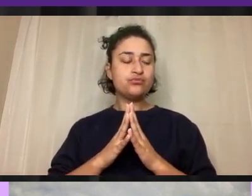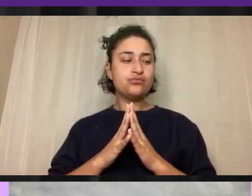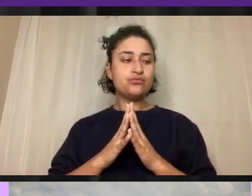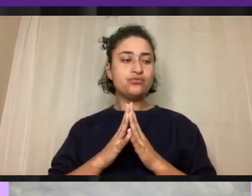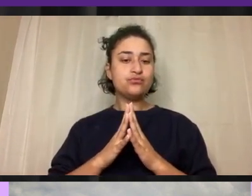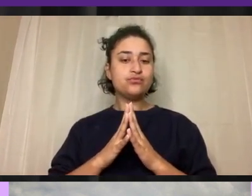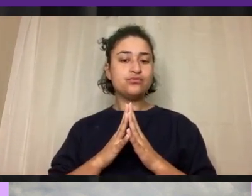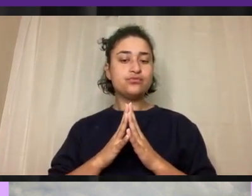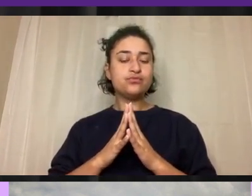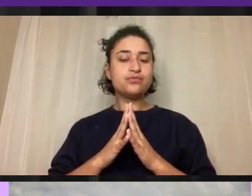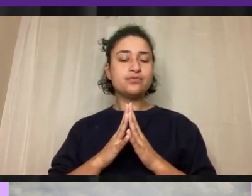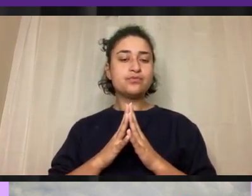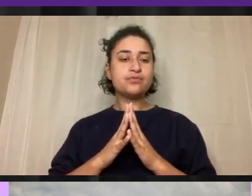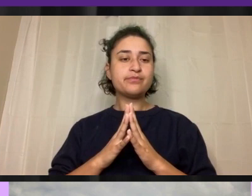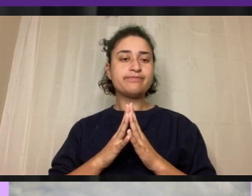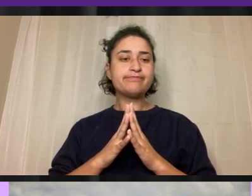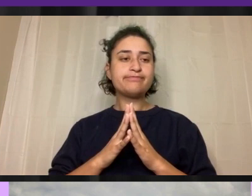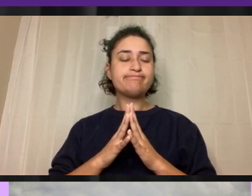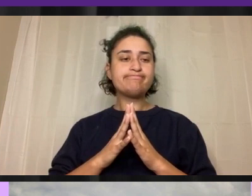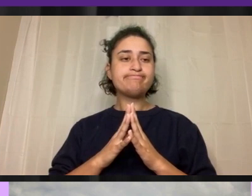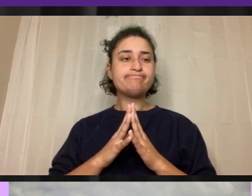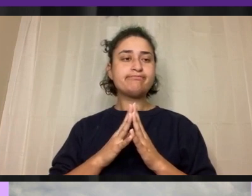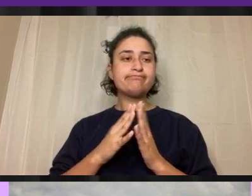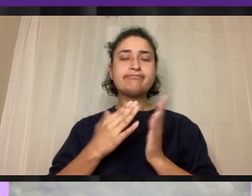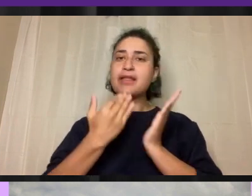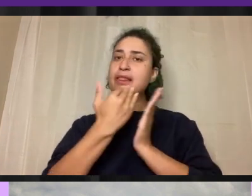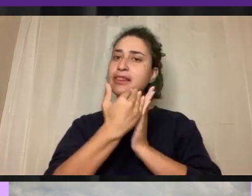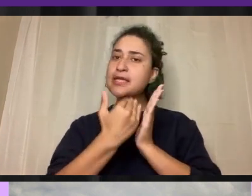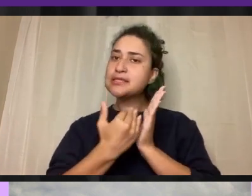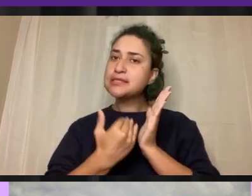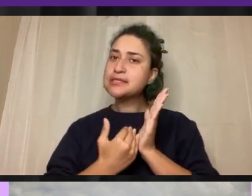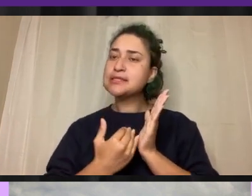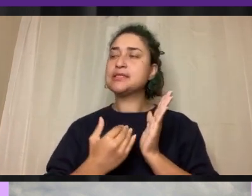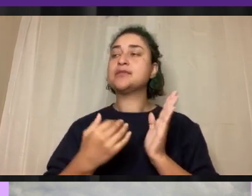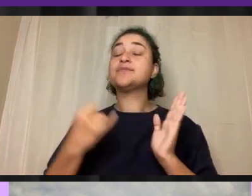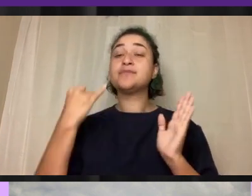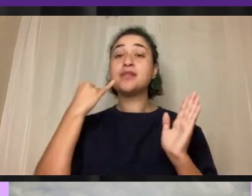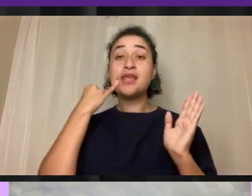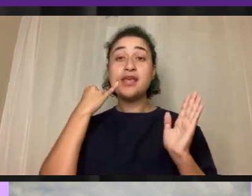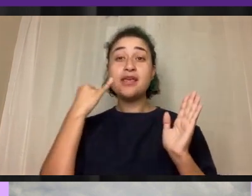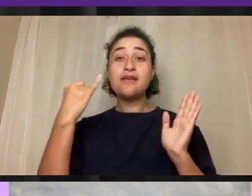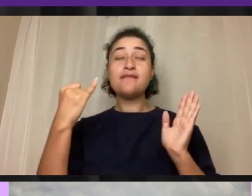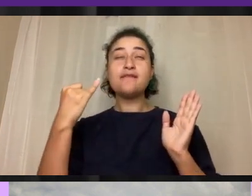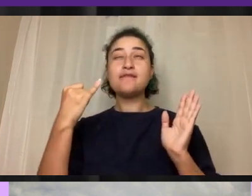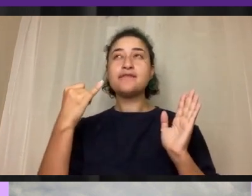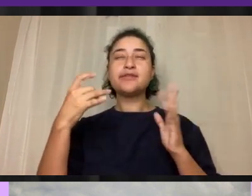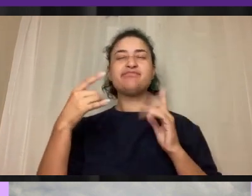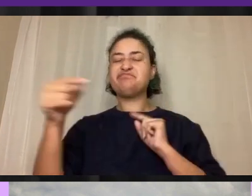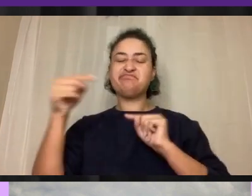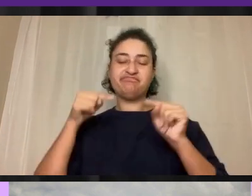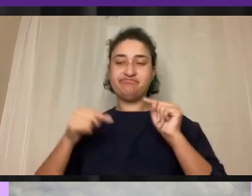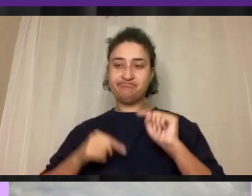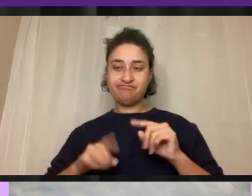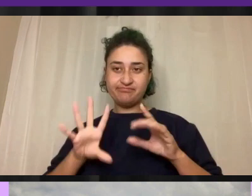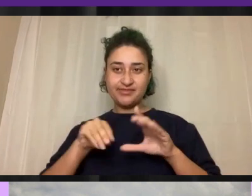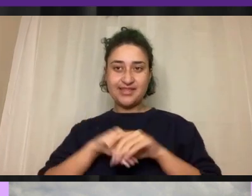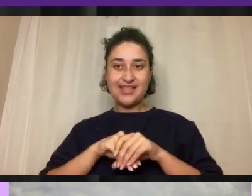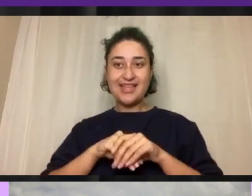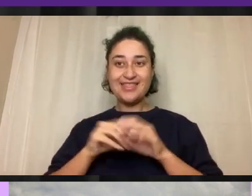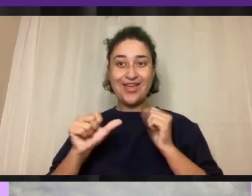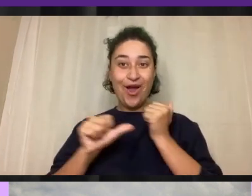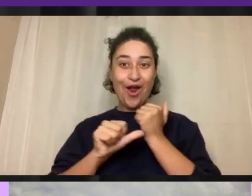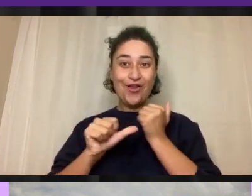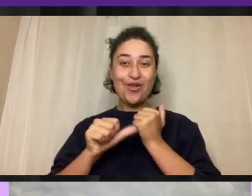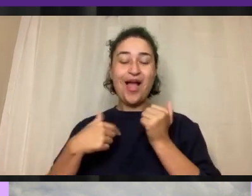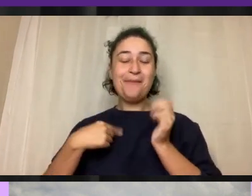lessons, right? If you could project, I in the article, I'm just going to make a plug for the HowlRound series on